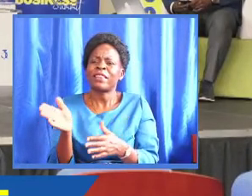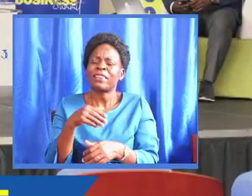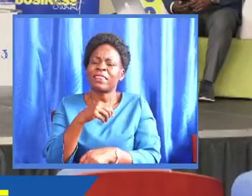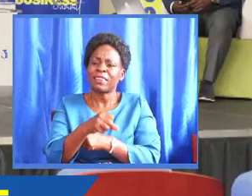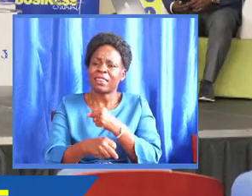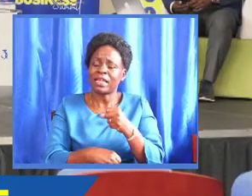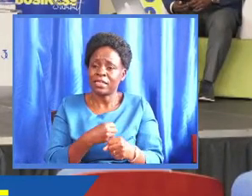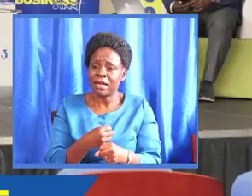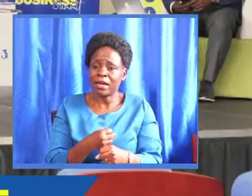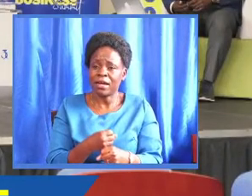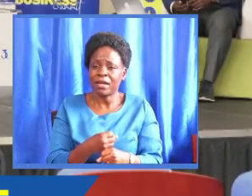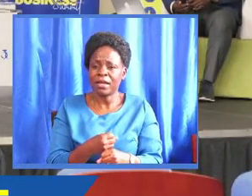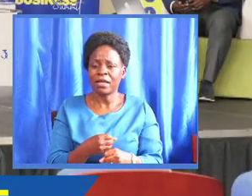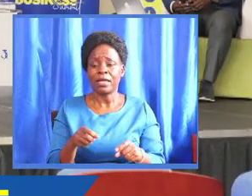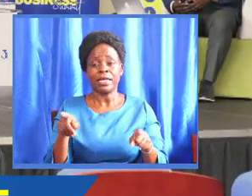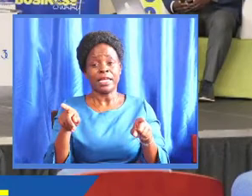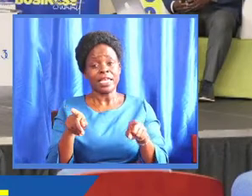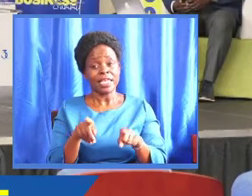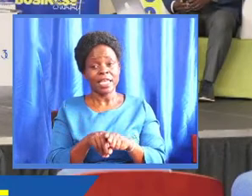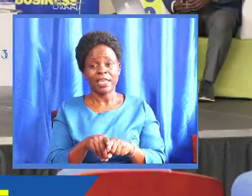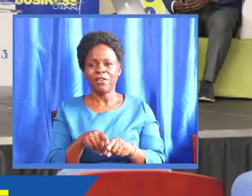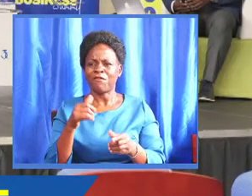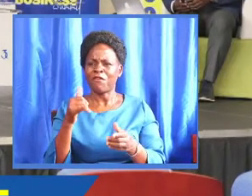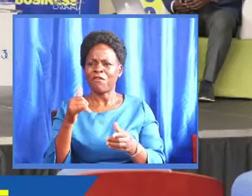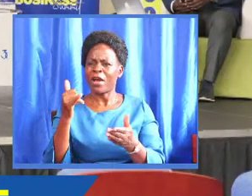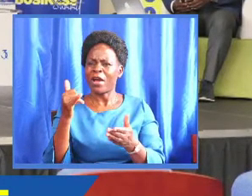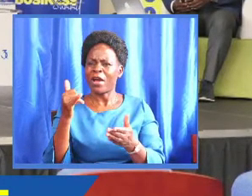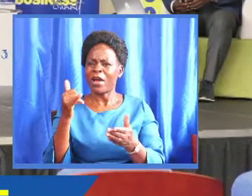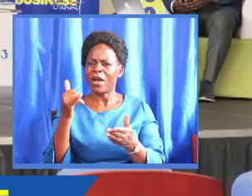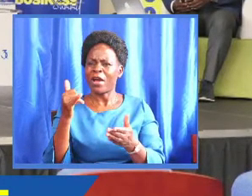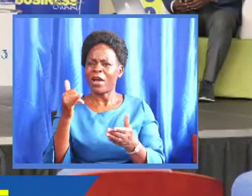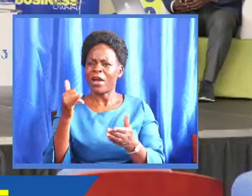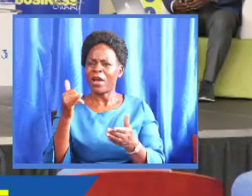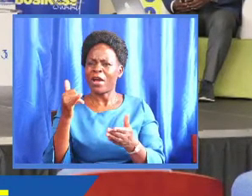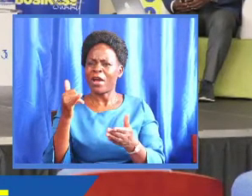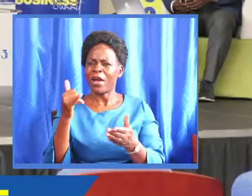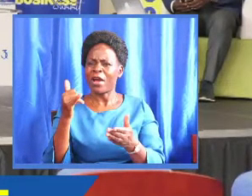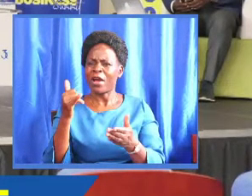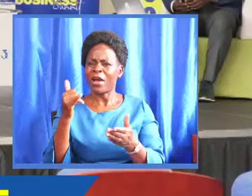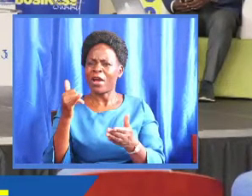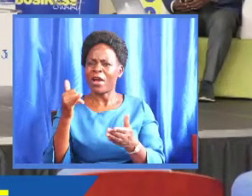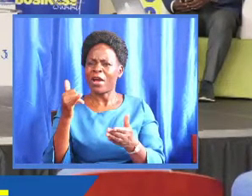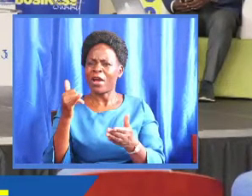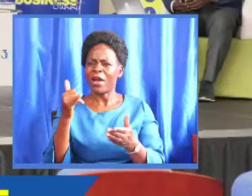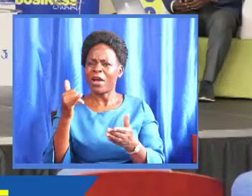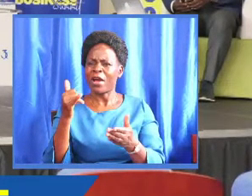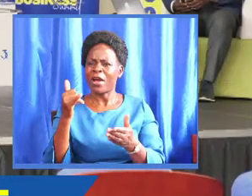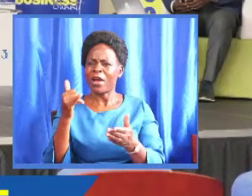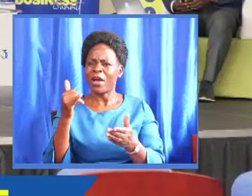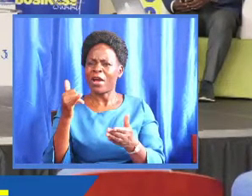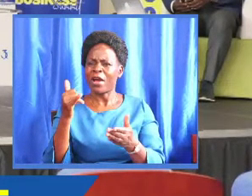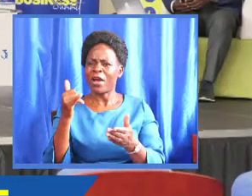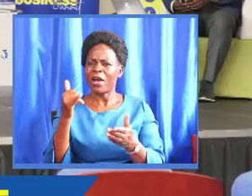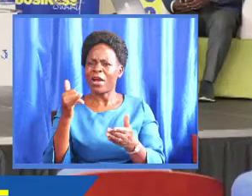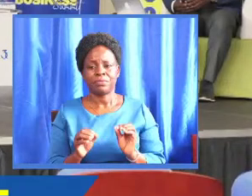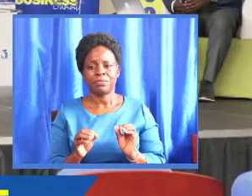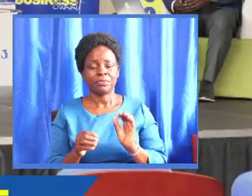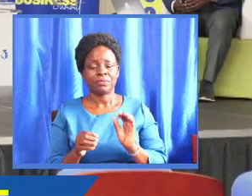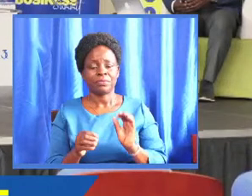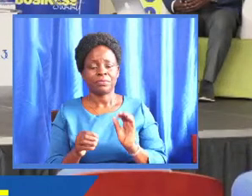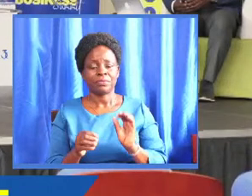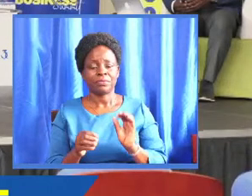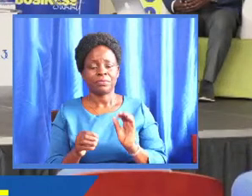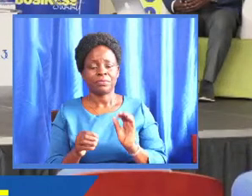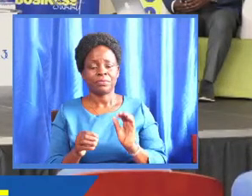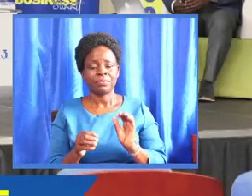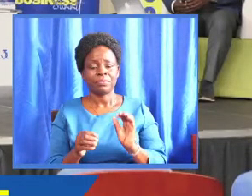nil. And as long as there's no income earned, there's no tax levied in that area. I'll give you an example. We